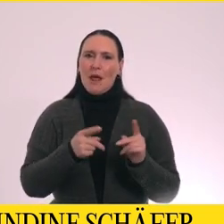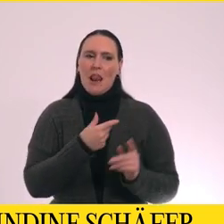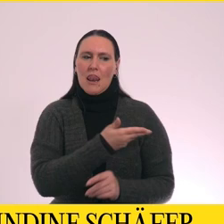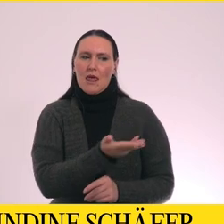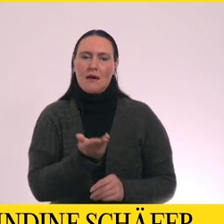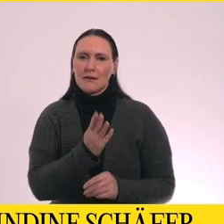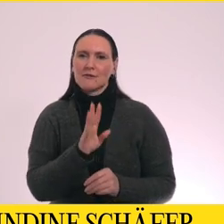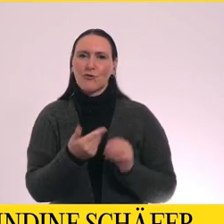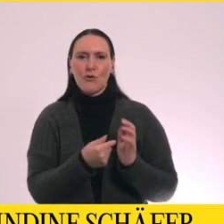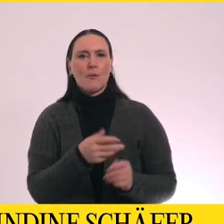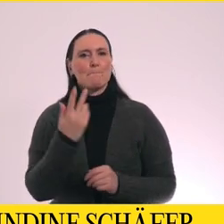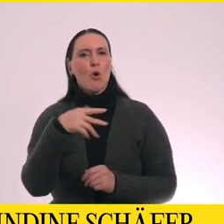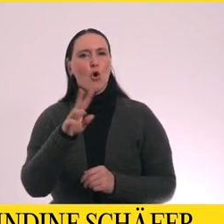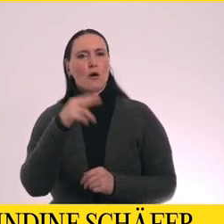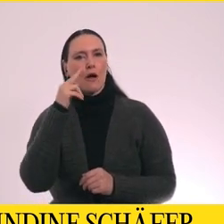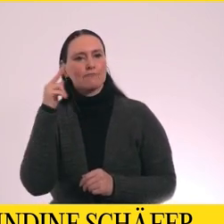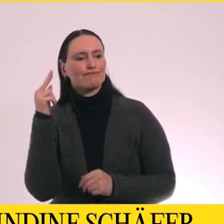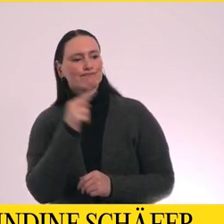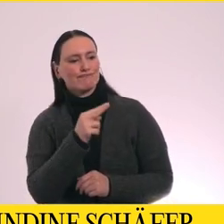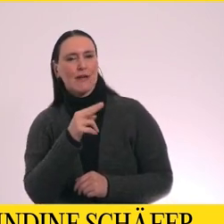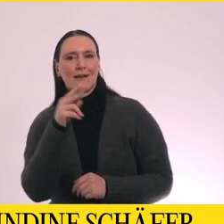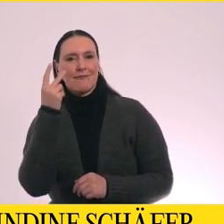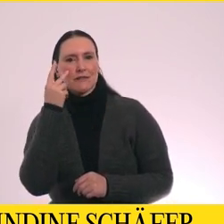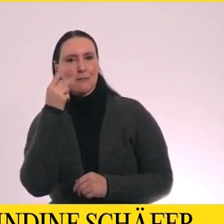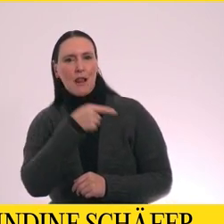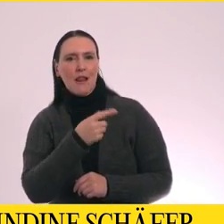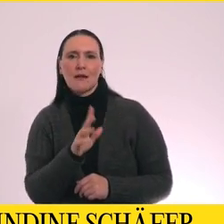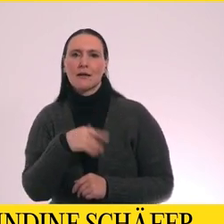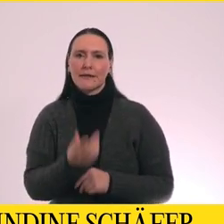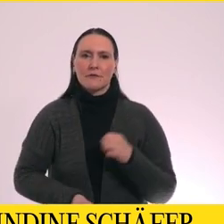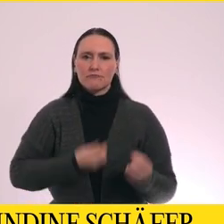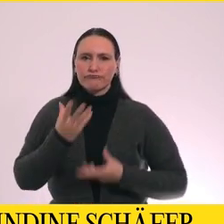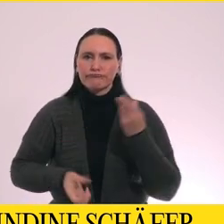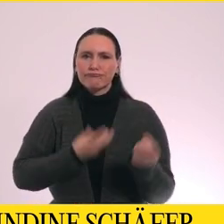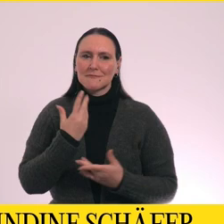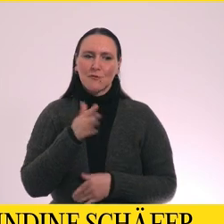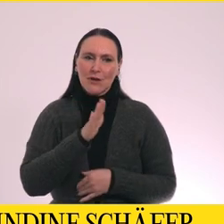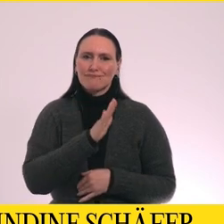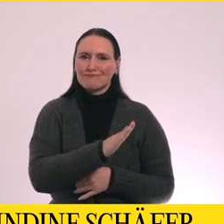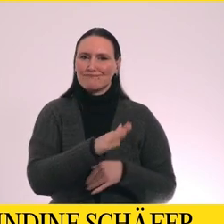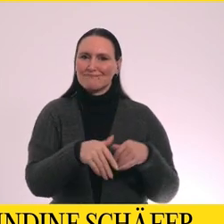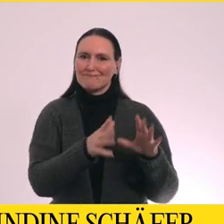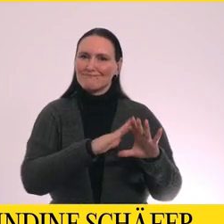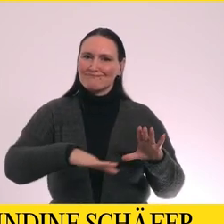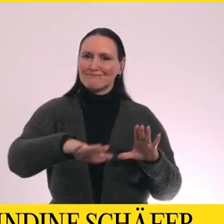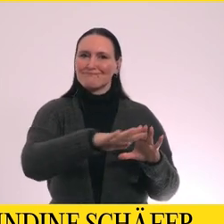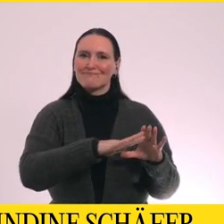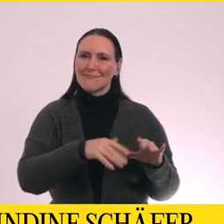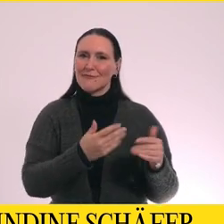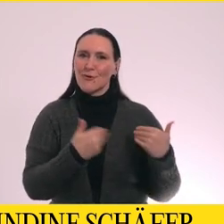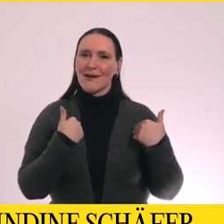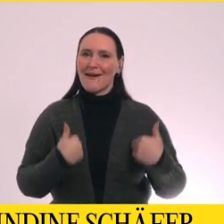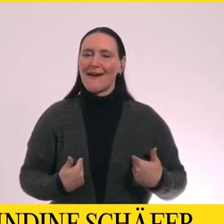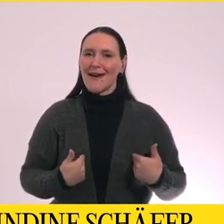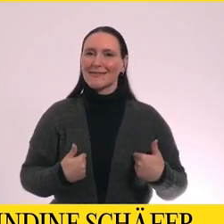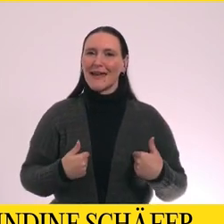be creative on their own terms in ways that completely resonate